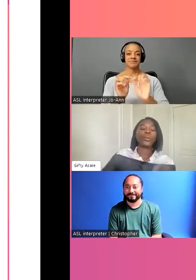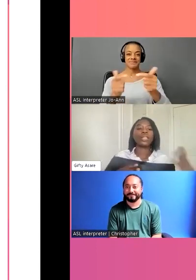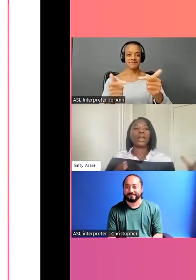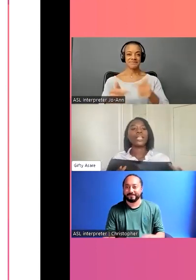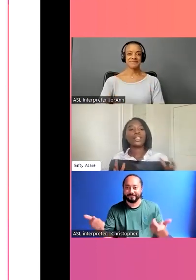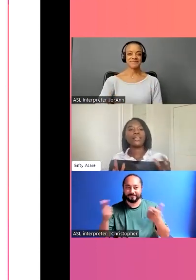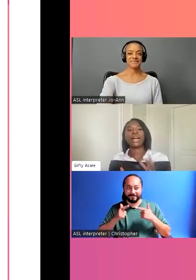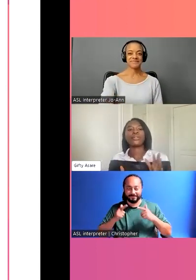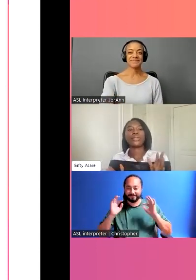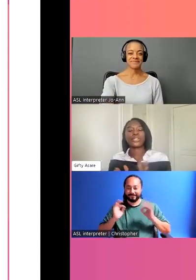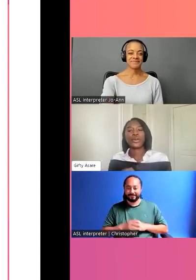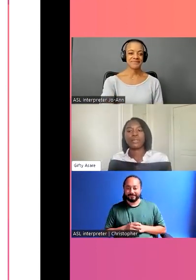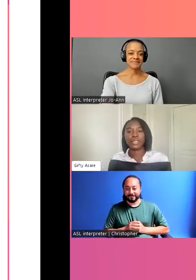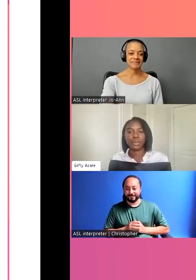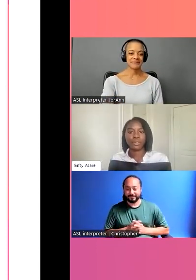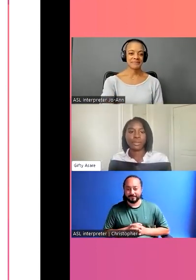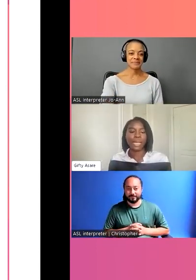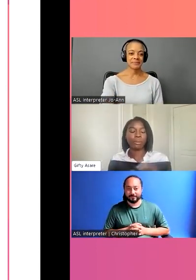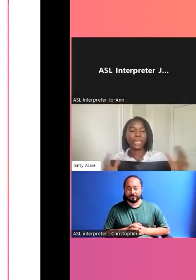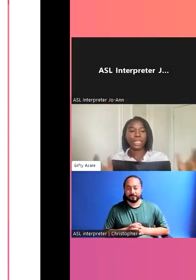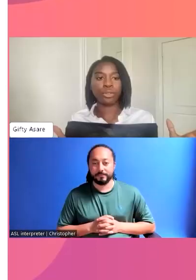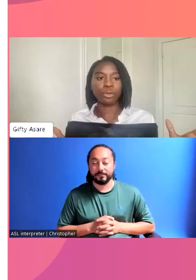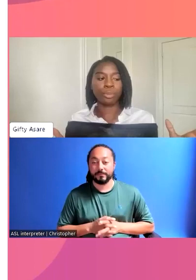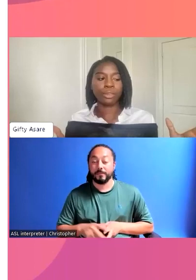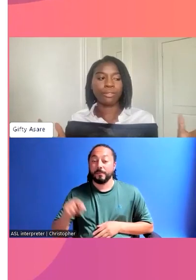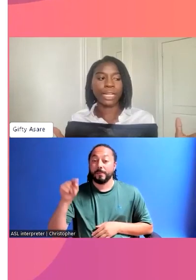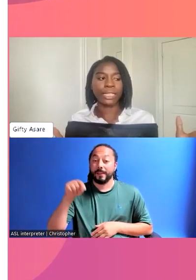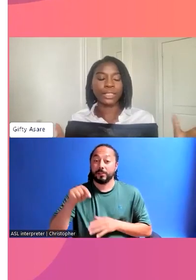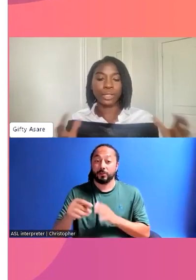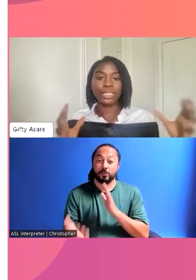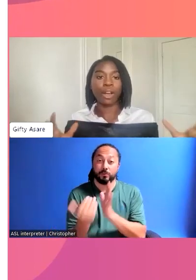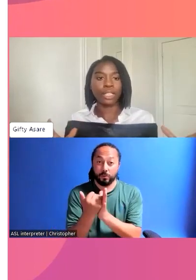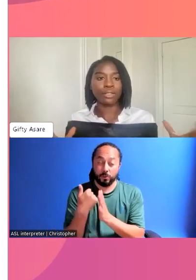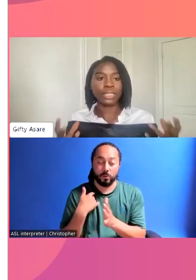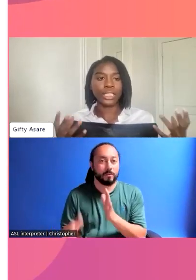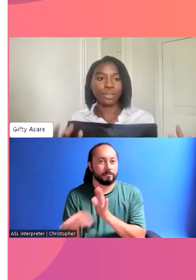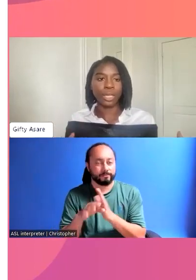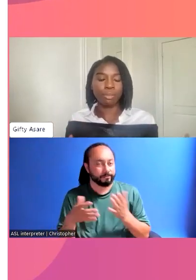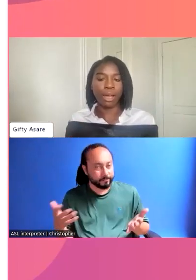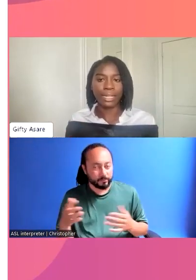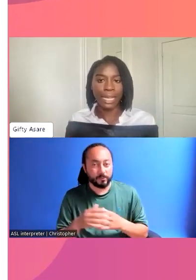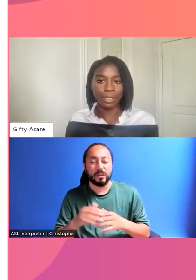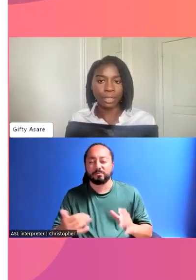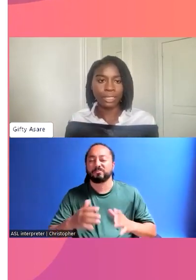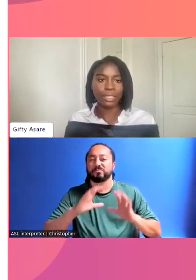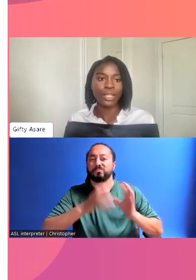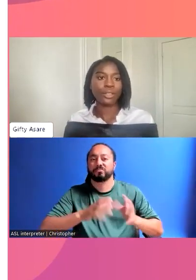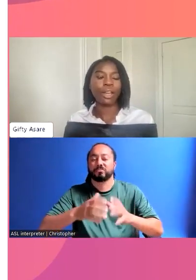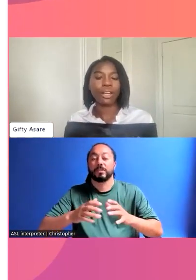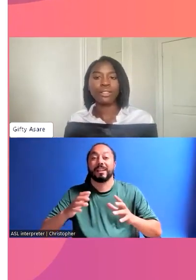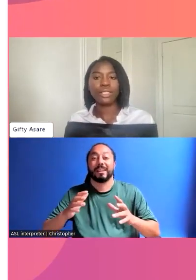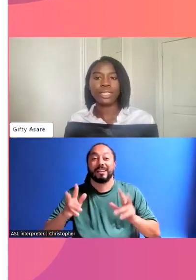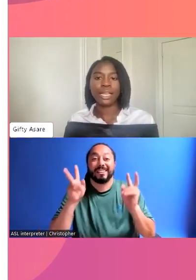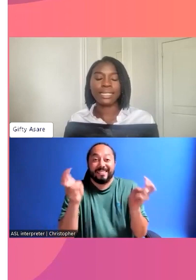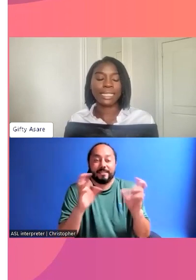And what we largely found for the scope of this review is that we can group the findings or these articles into 3 broad categories. So